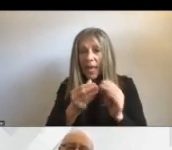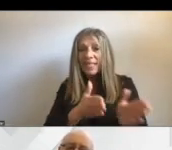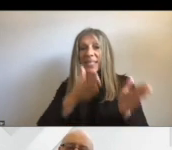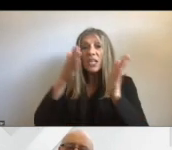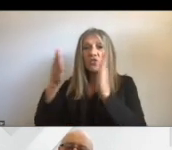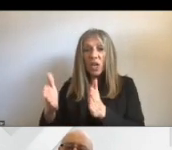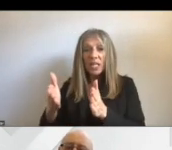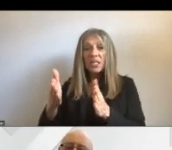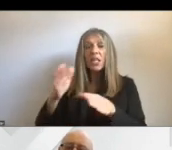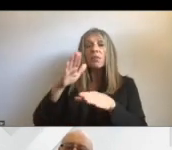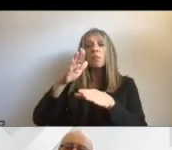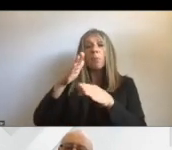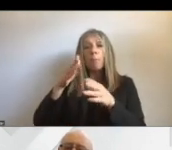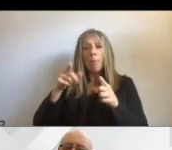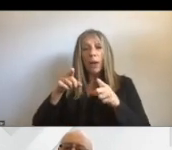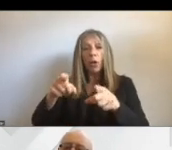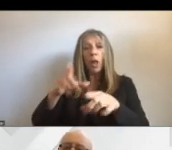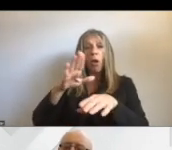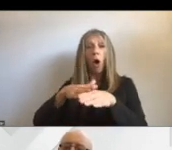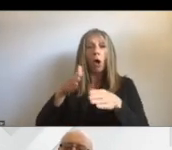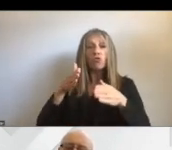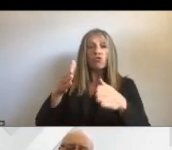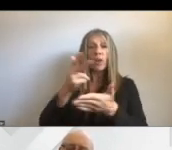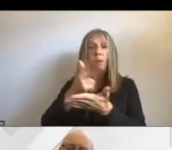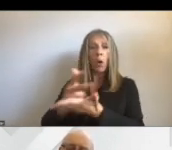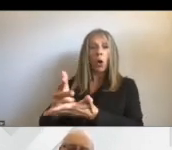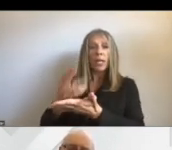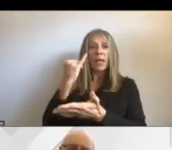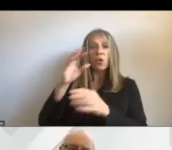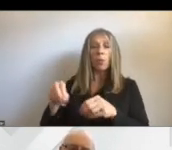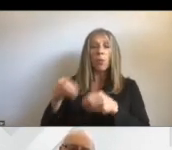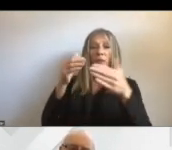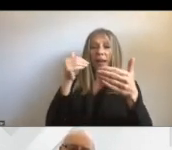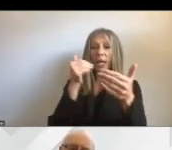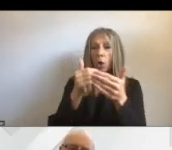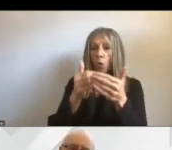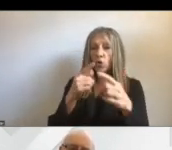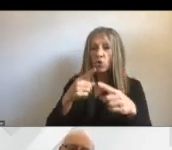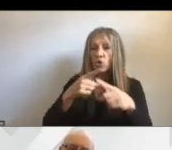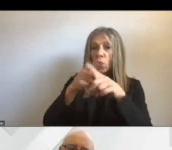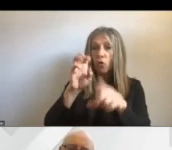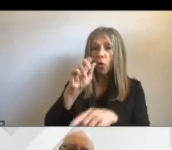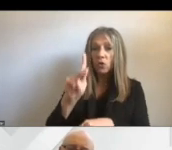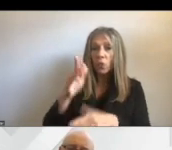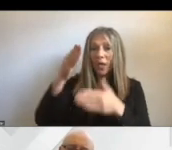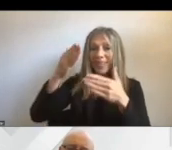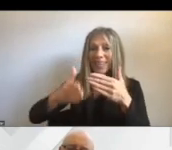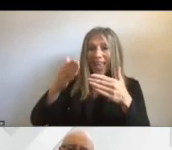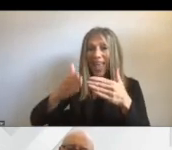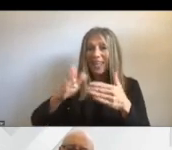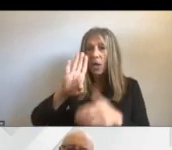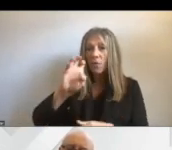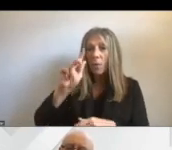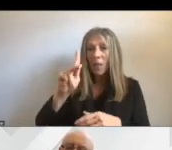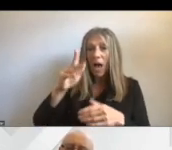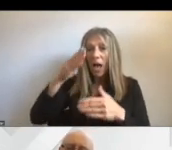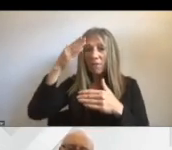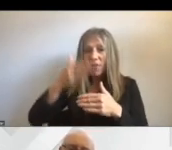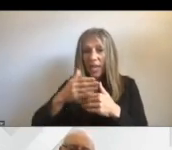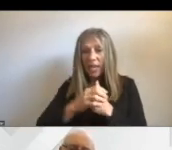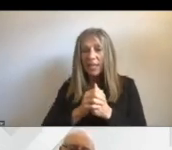boarding and a lighting area must serve each accessible vehicle entry and exit. So if there's